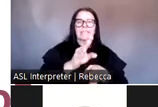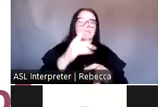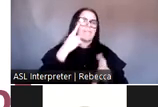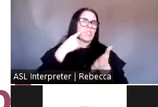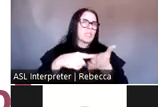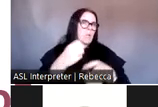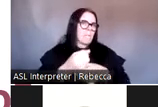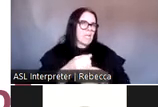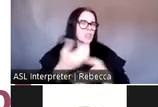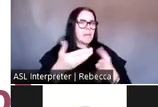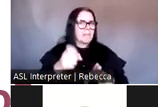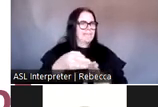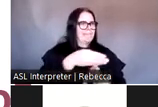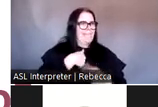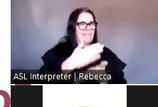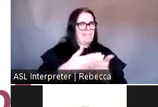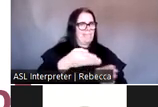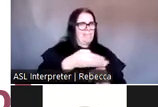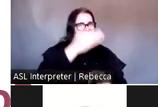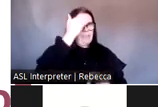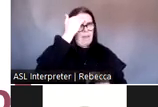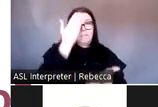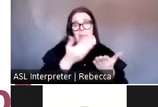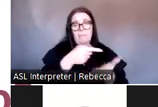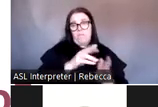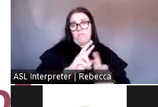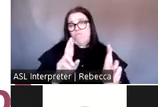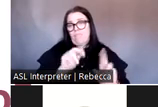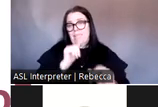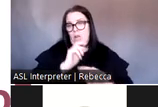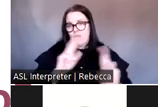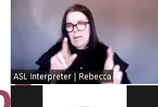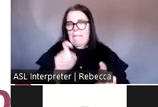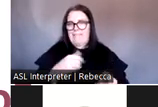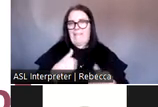might require some prior knowledge, maybe that person wouldn't be ready.